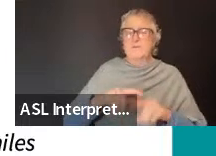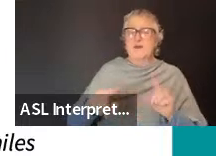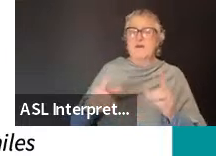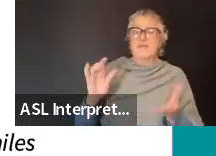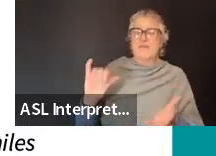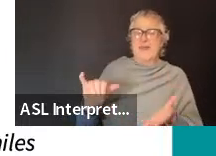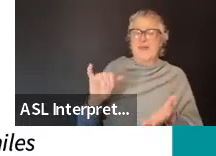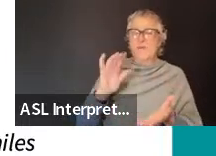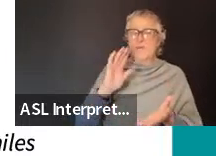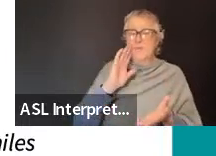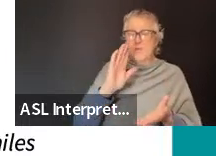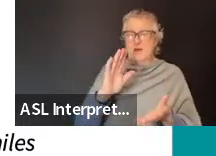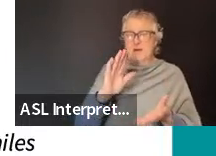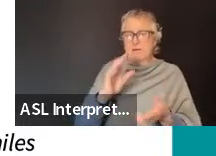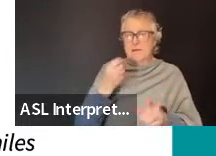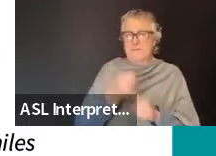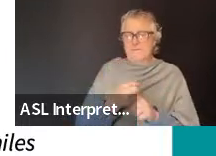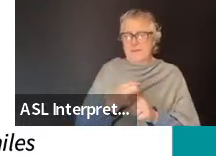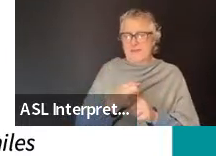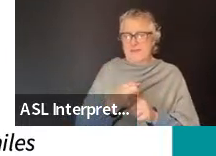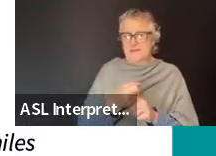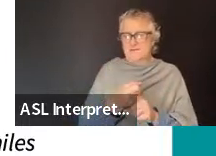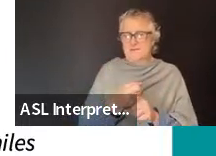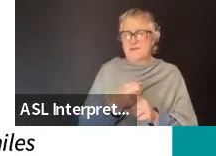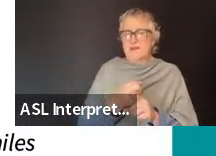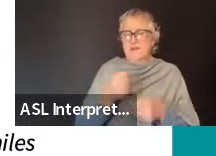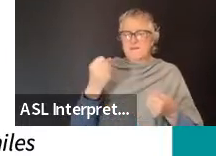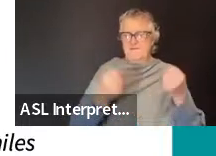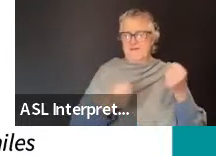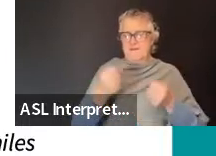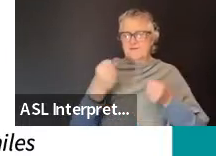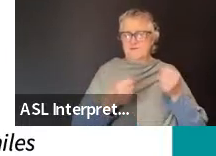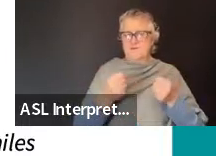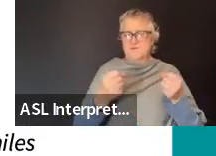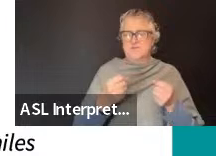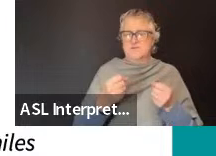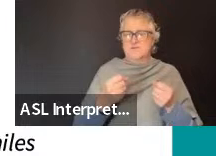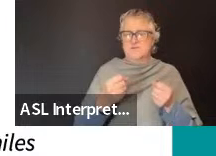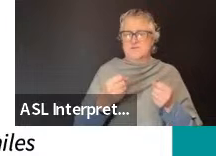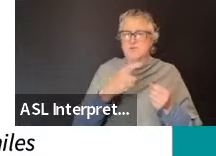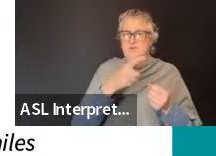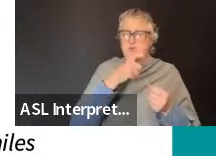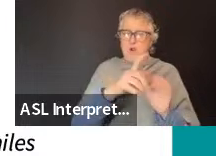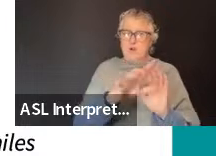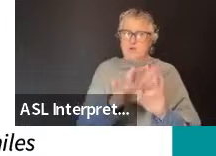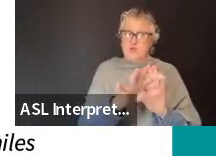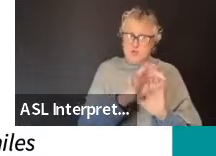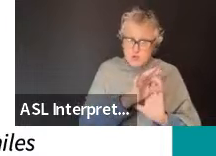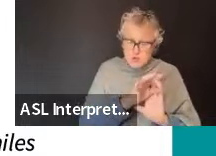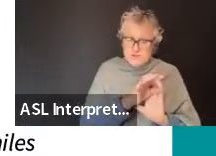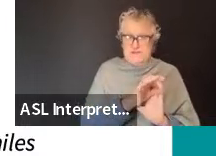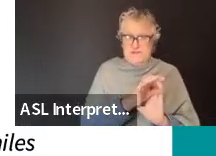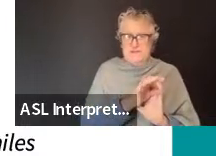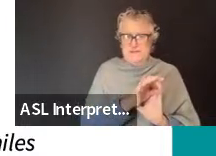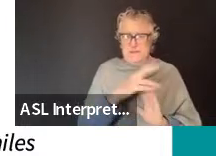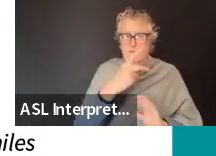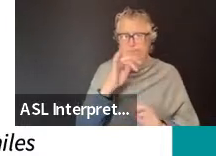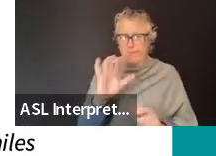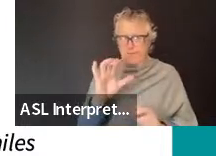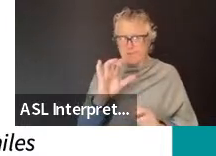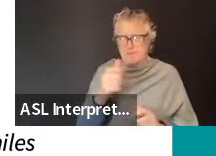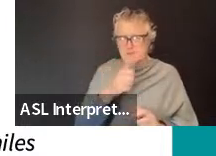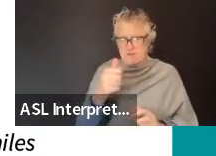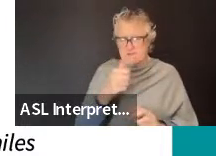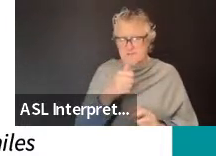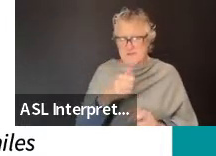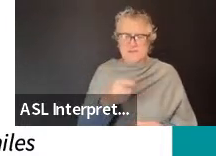choosing transportation instead. And the average weekday passenger miles is